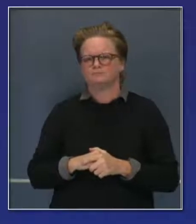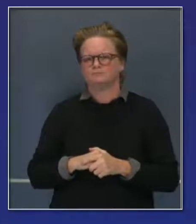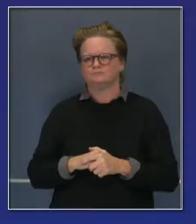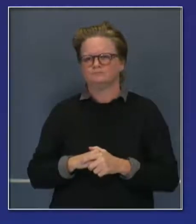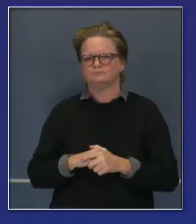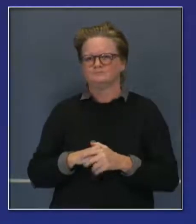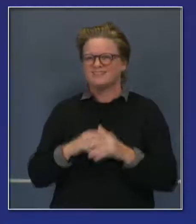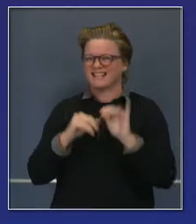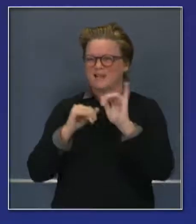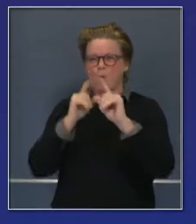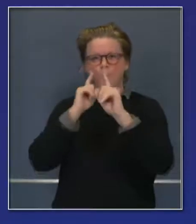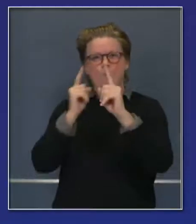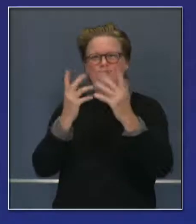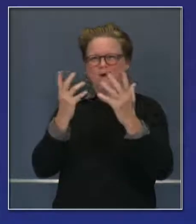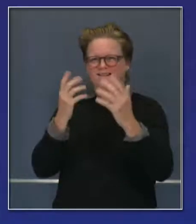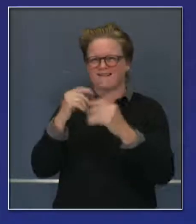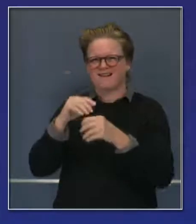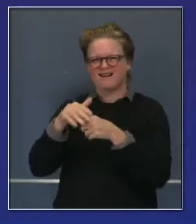Lee.